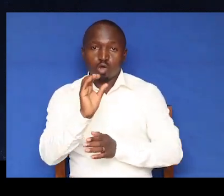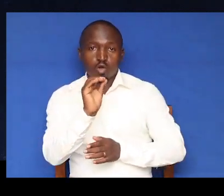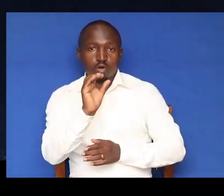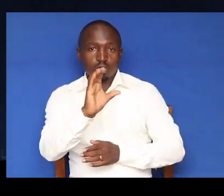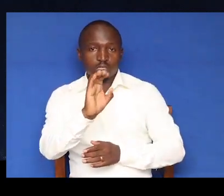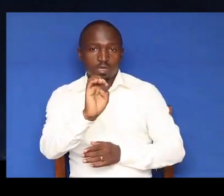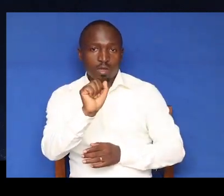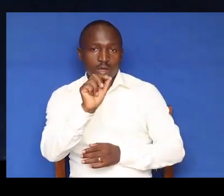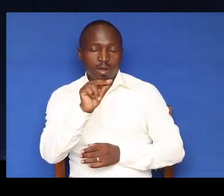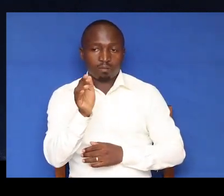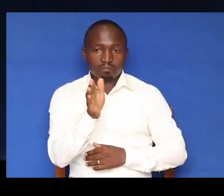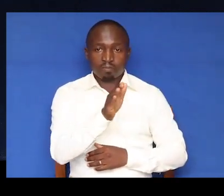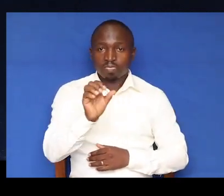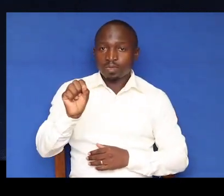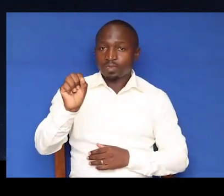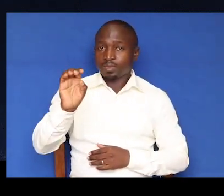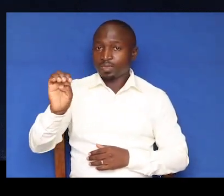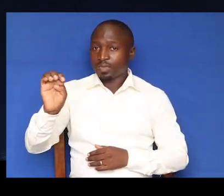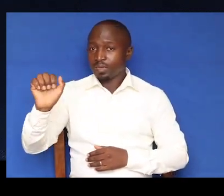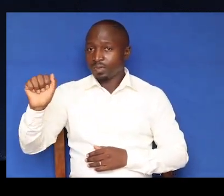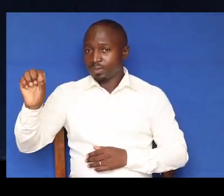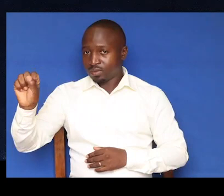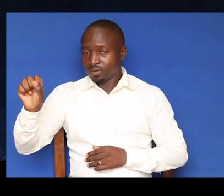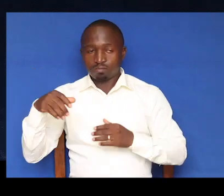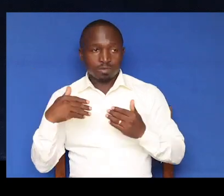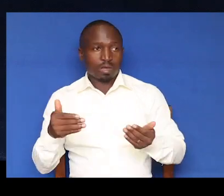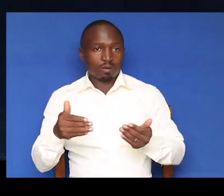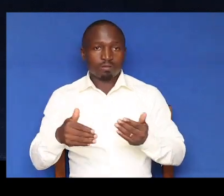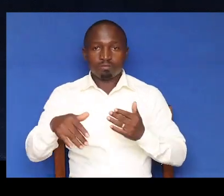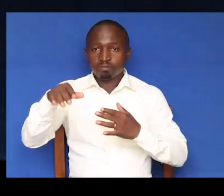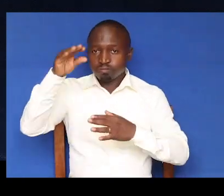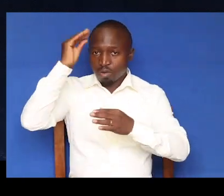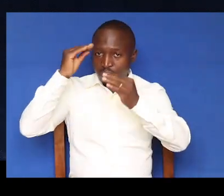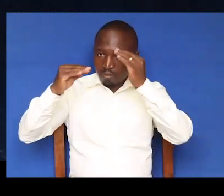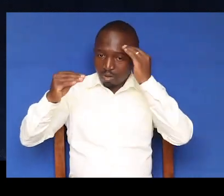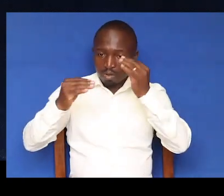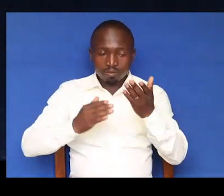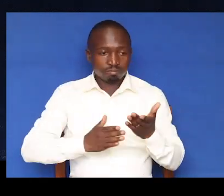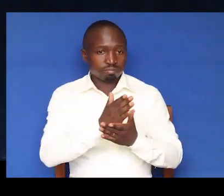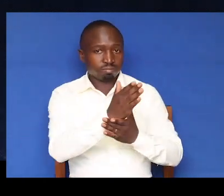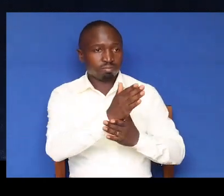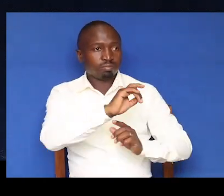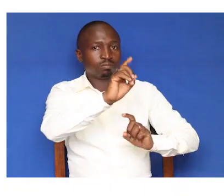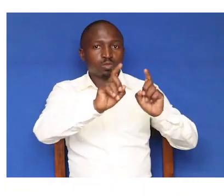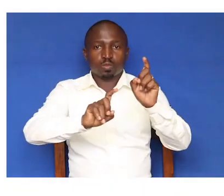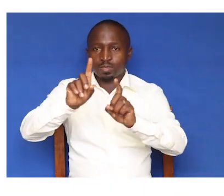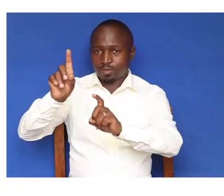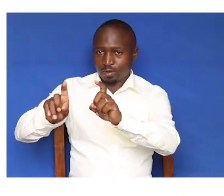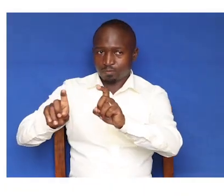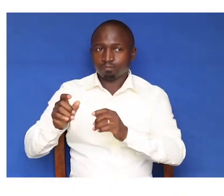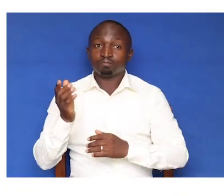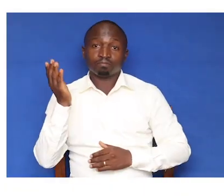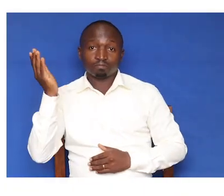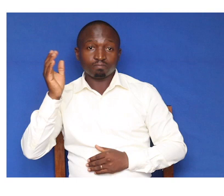particular subtopic by taking into consideration of the guiding questions we have here. Okay,